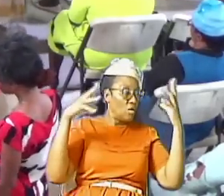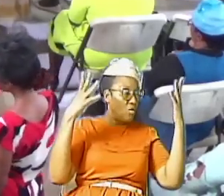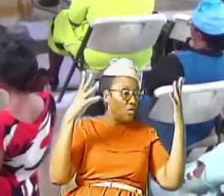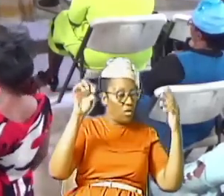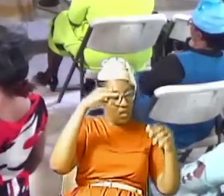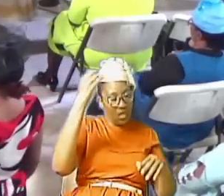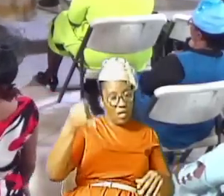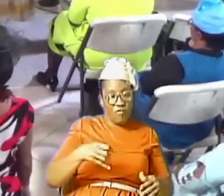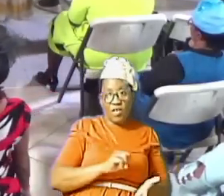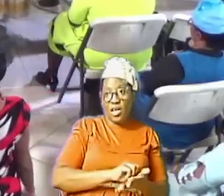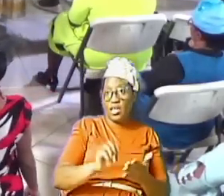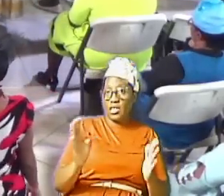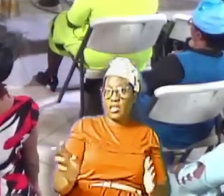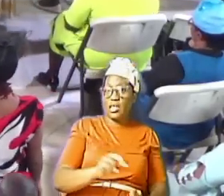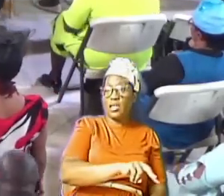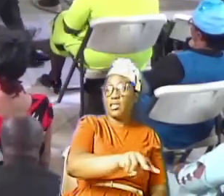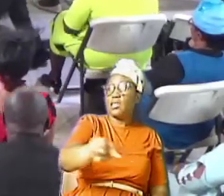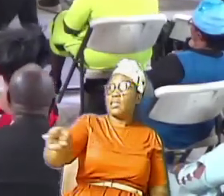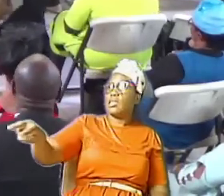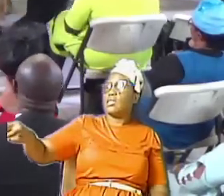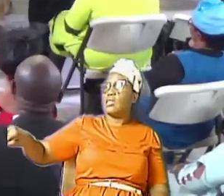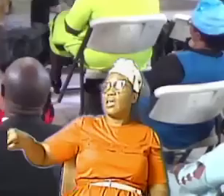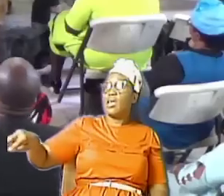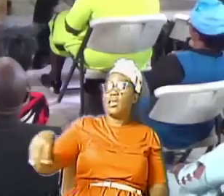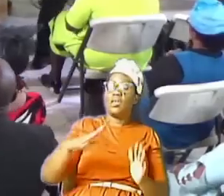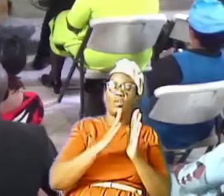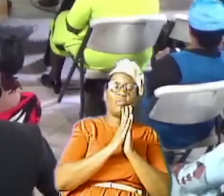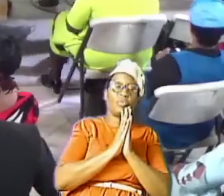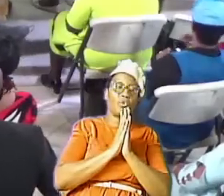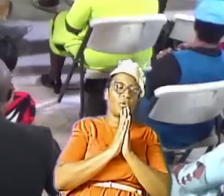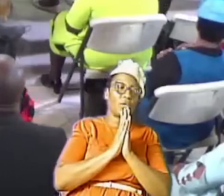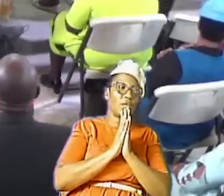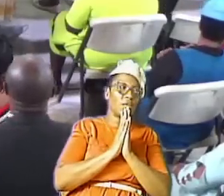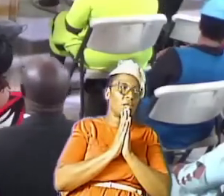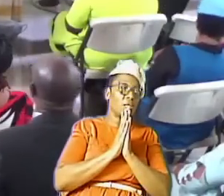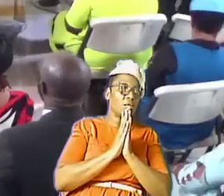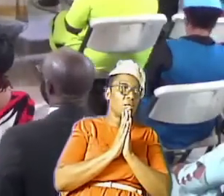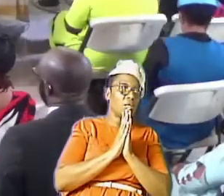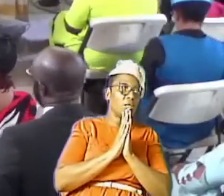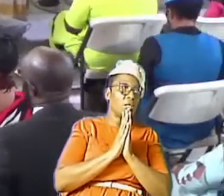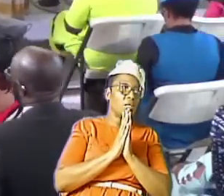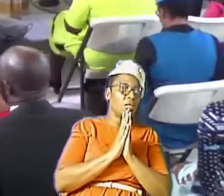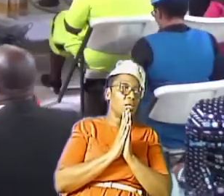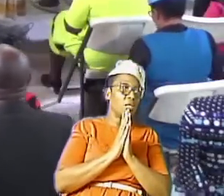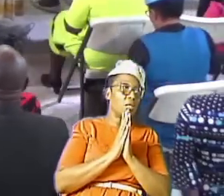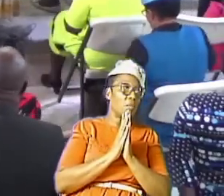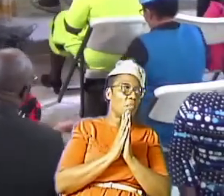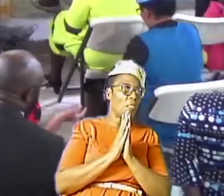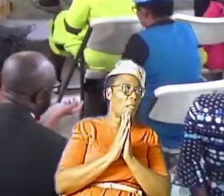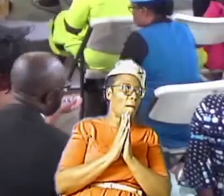Hallelujah. Let me just invite the saints to stand right now. Amen. Stand. Unity today.